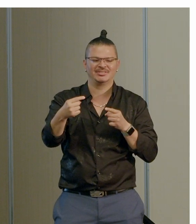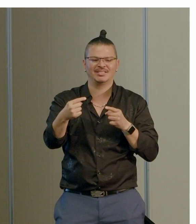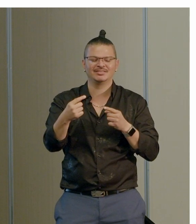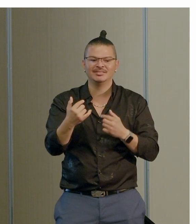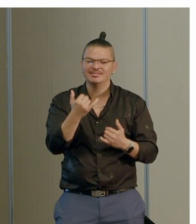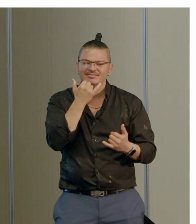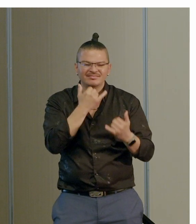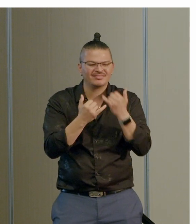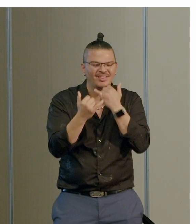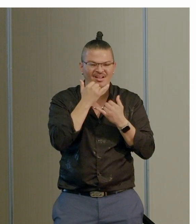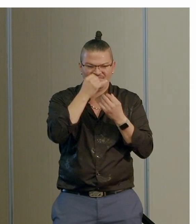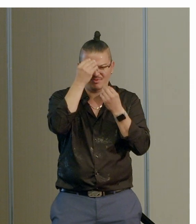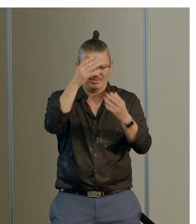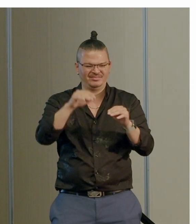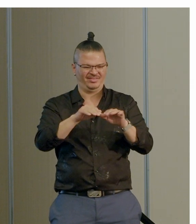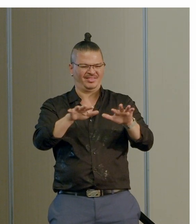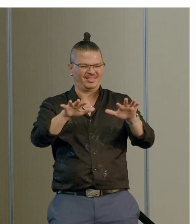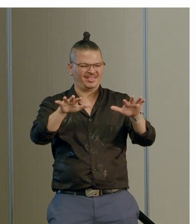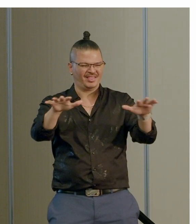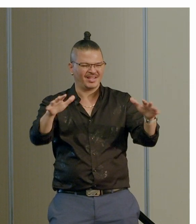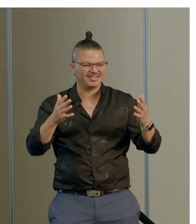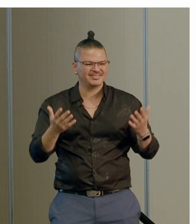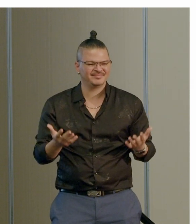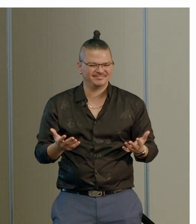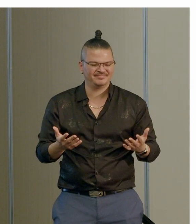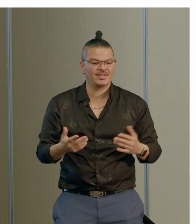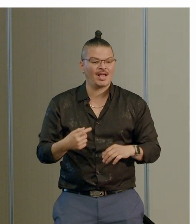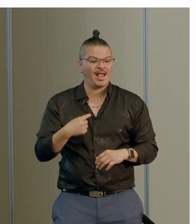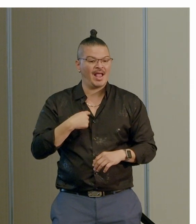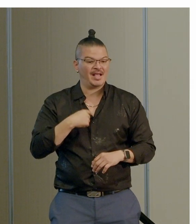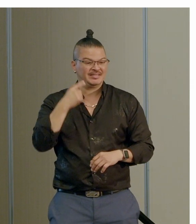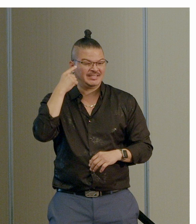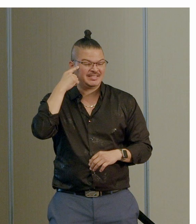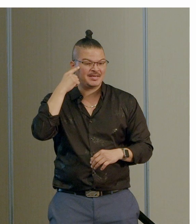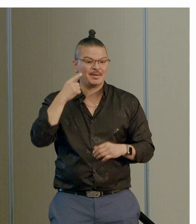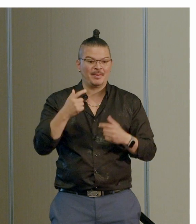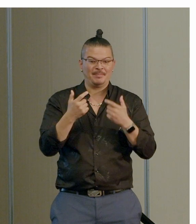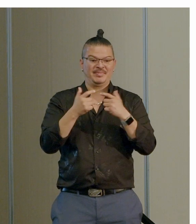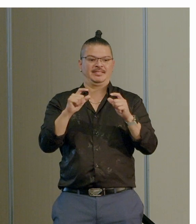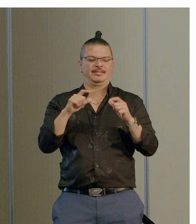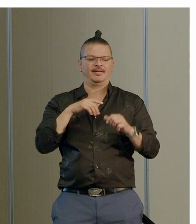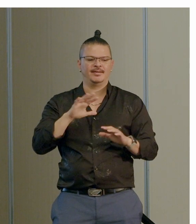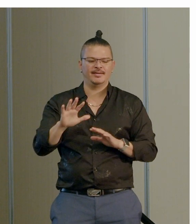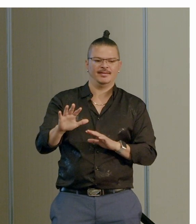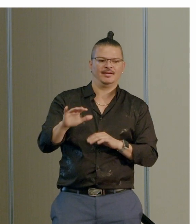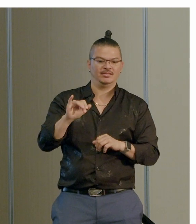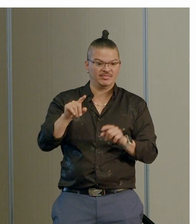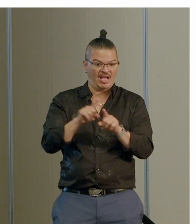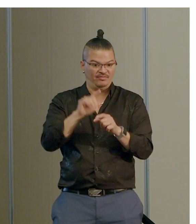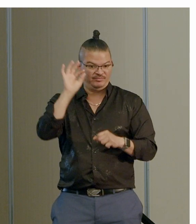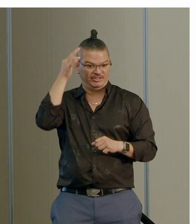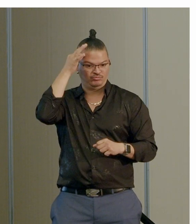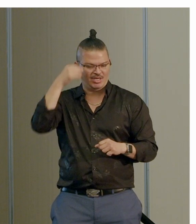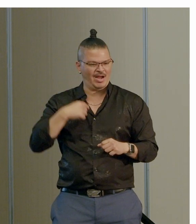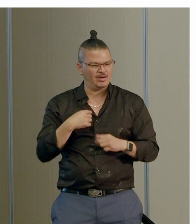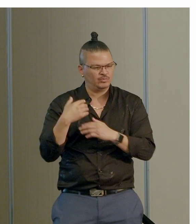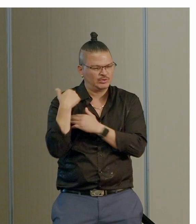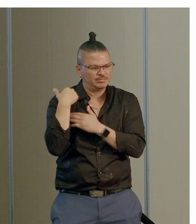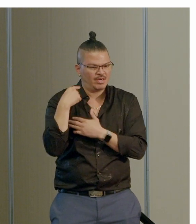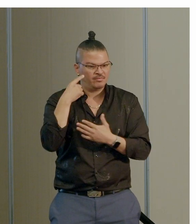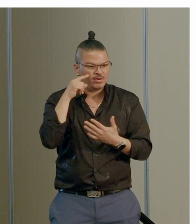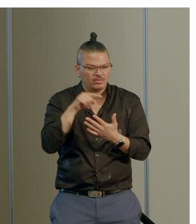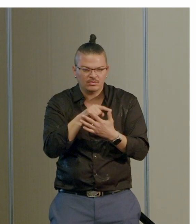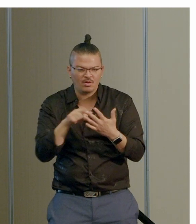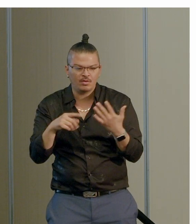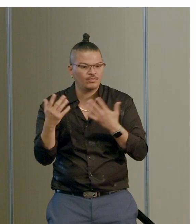there, and I think the biggest cause, and as a Fed, I take responsibility collectively for this, is